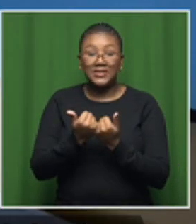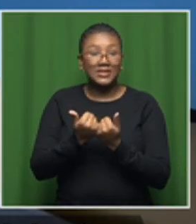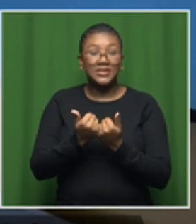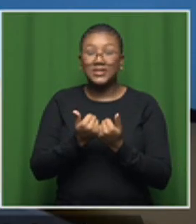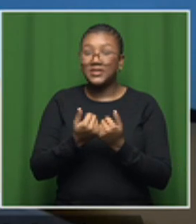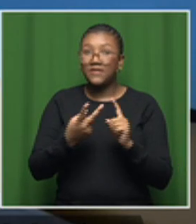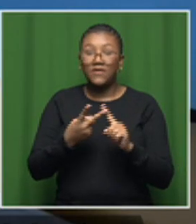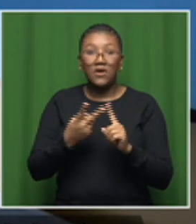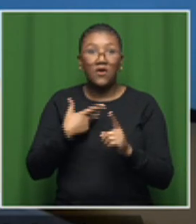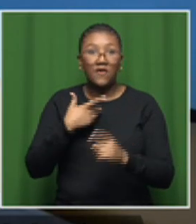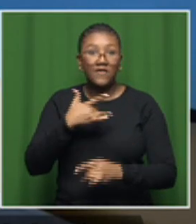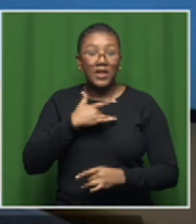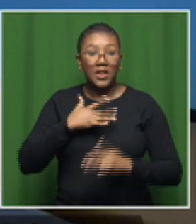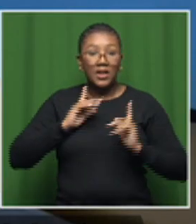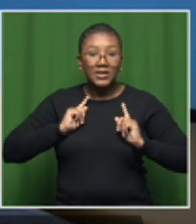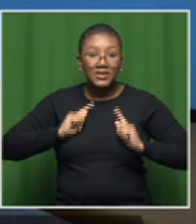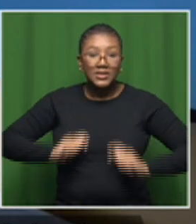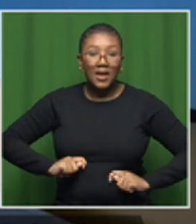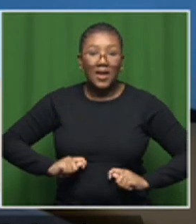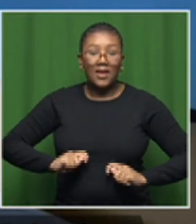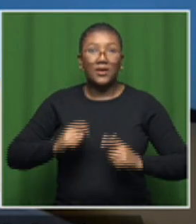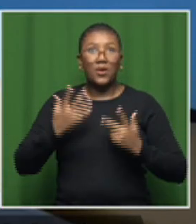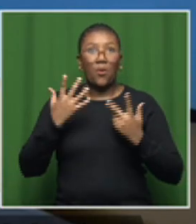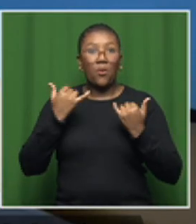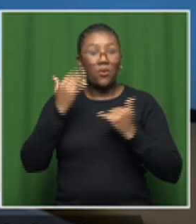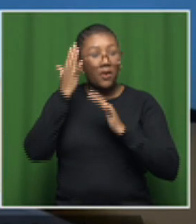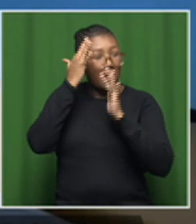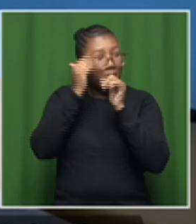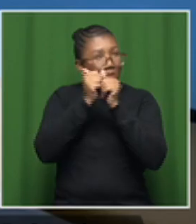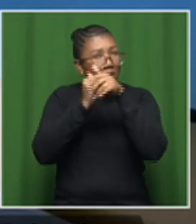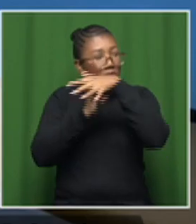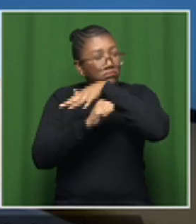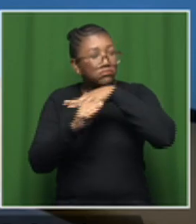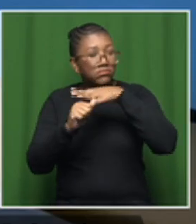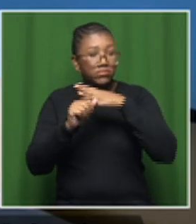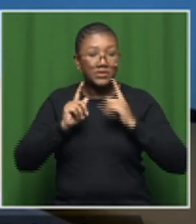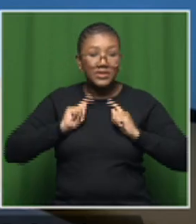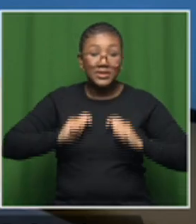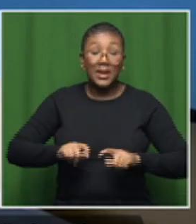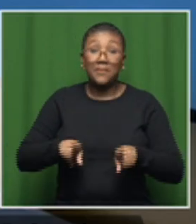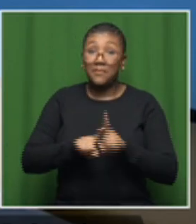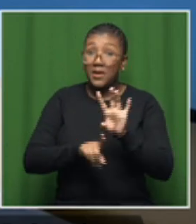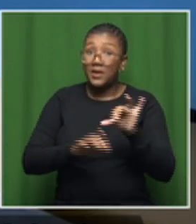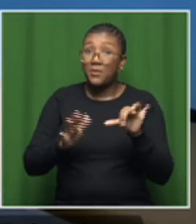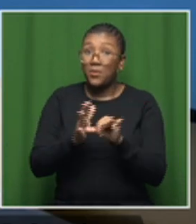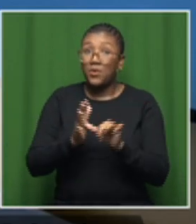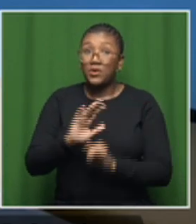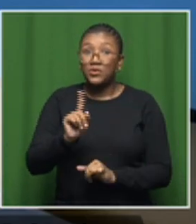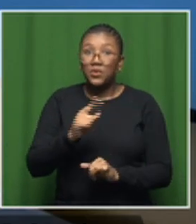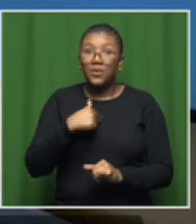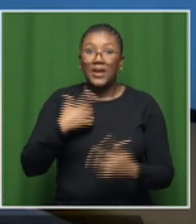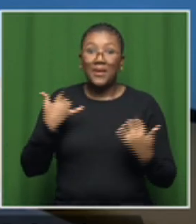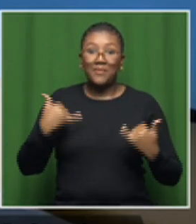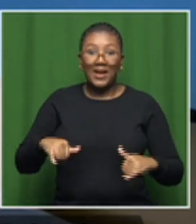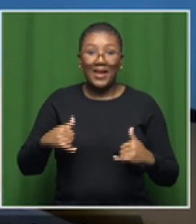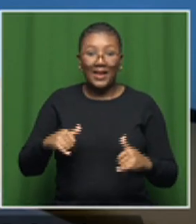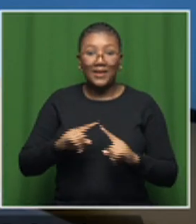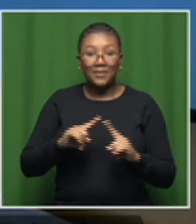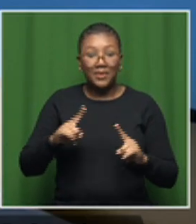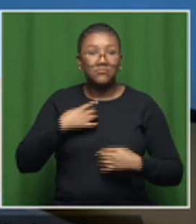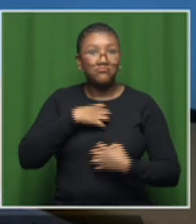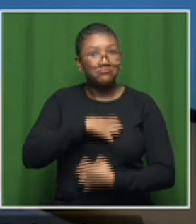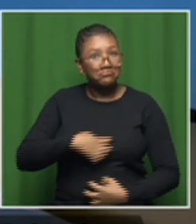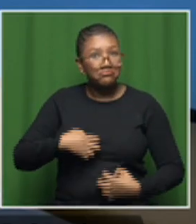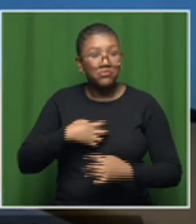well. So tell us a little bit more about what you're observing on that front, but also the need for play, emotional support, but also just that